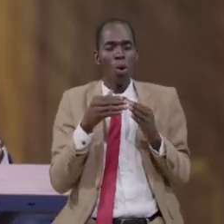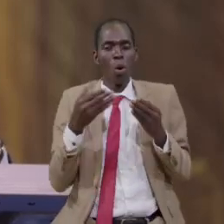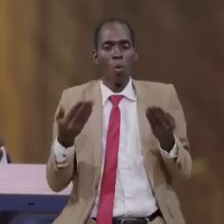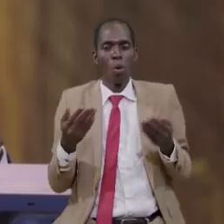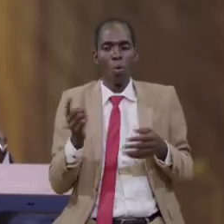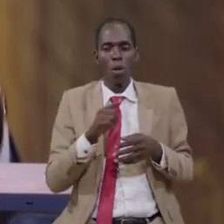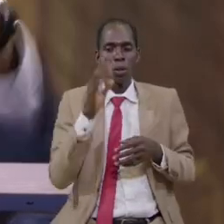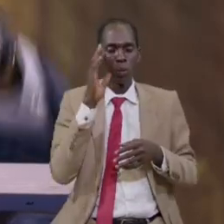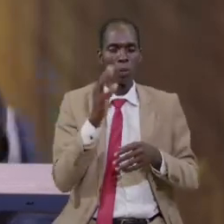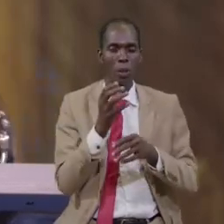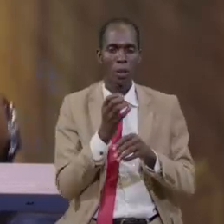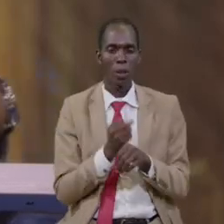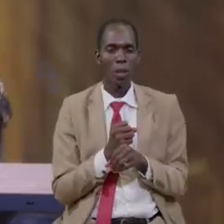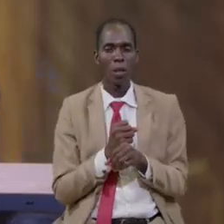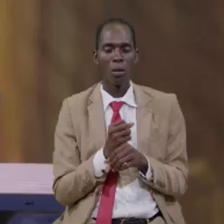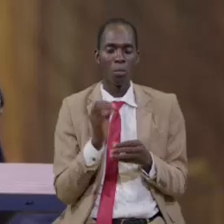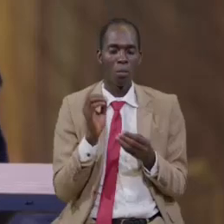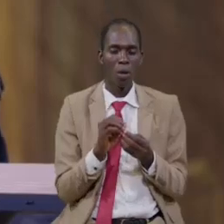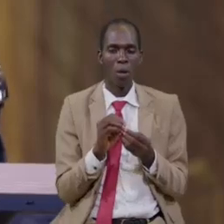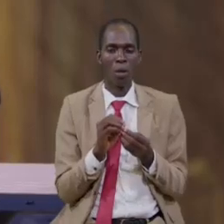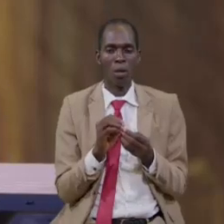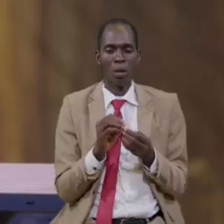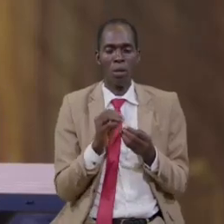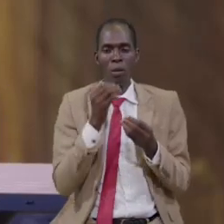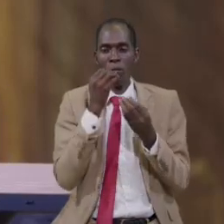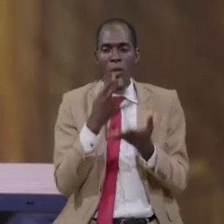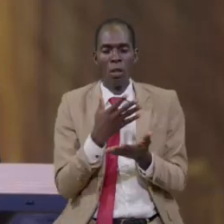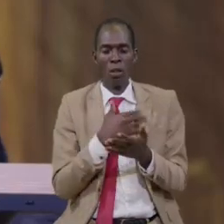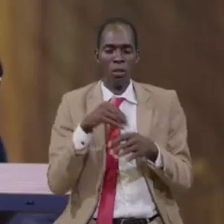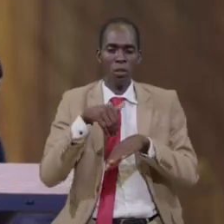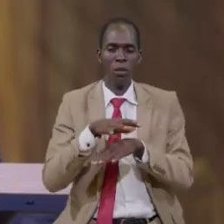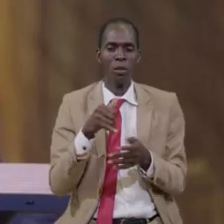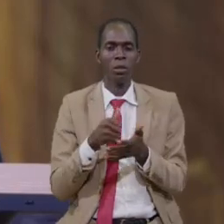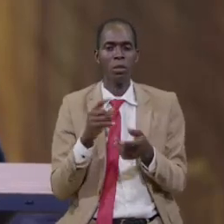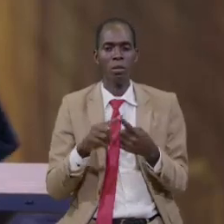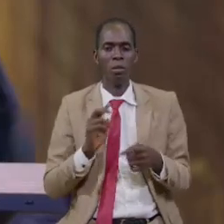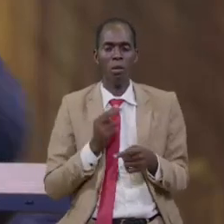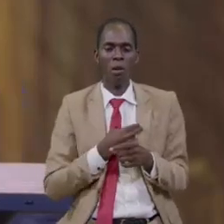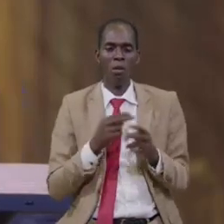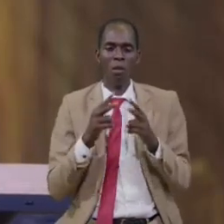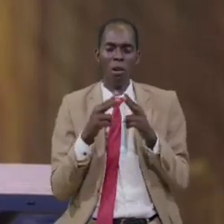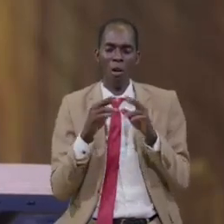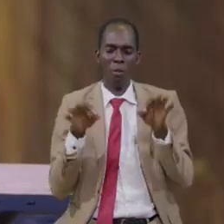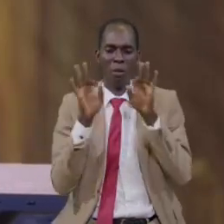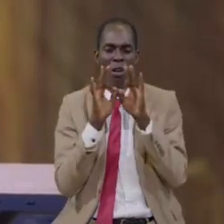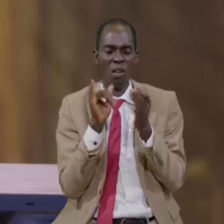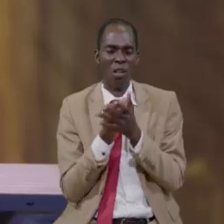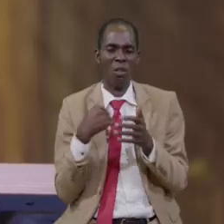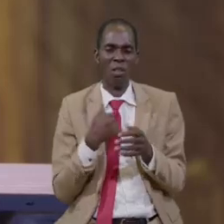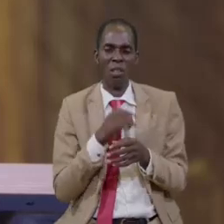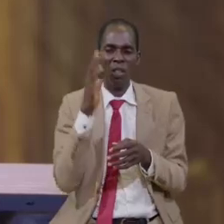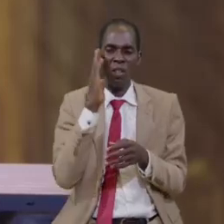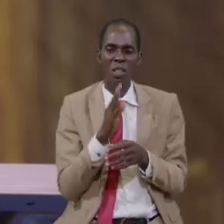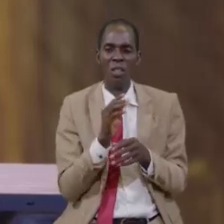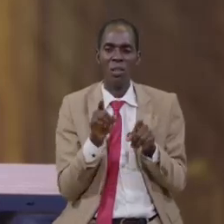you send it to us. Please, that is very important, so that we can also be in contact with